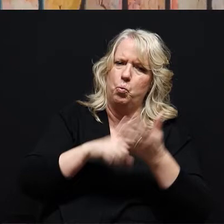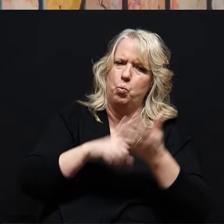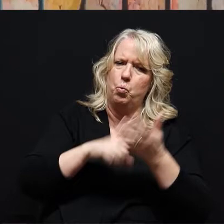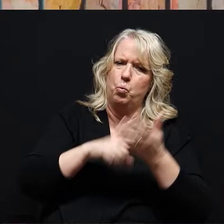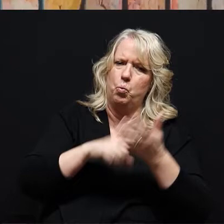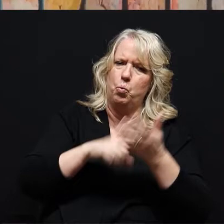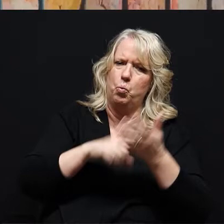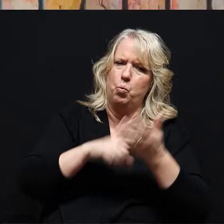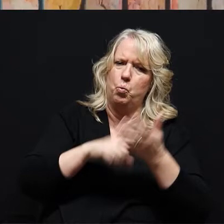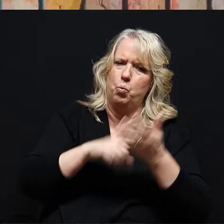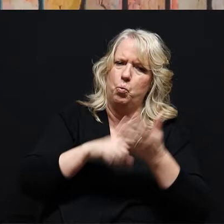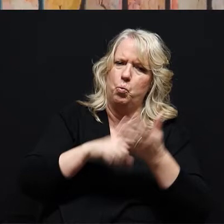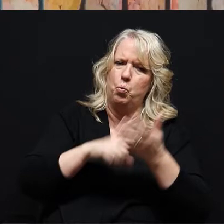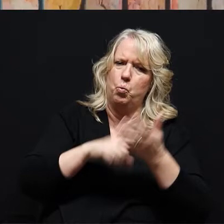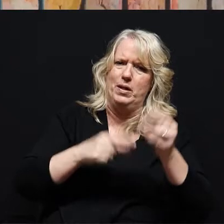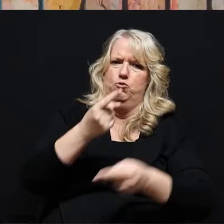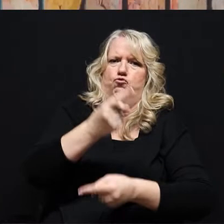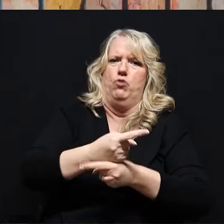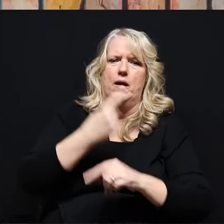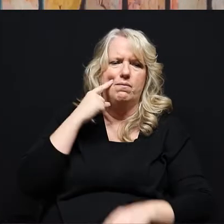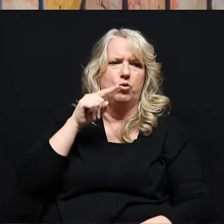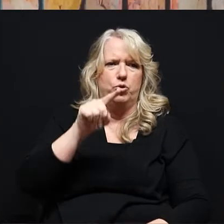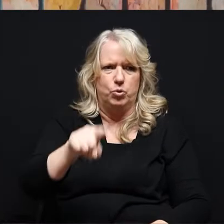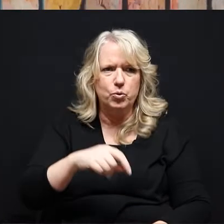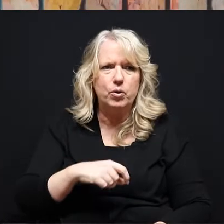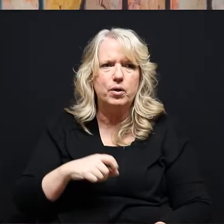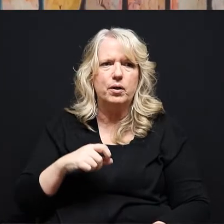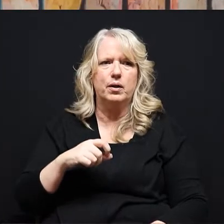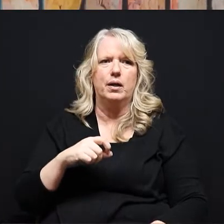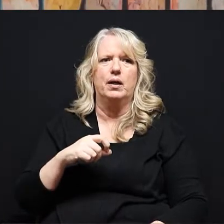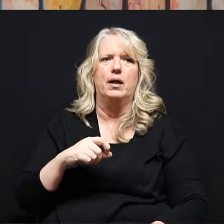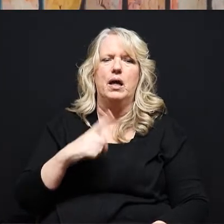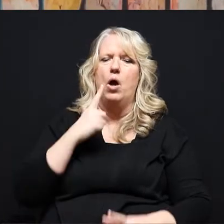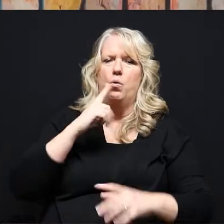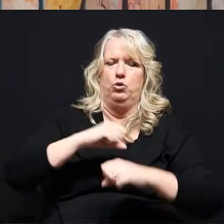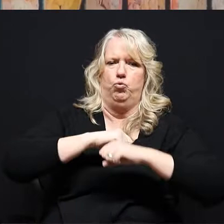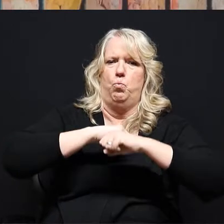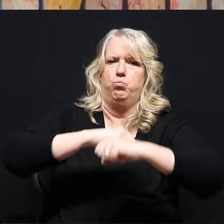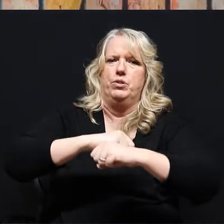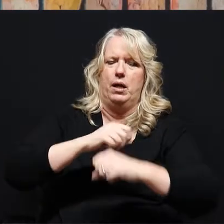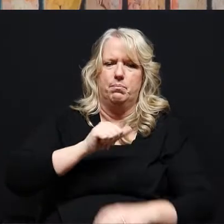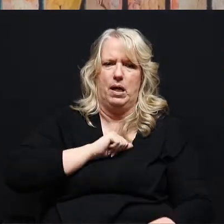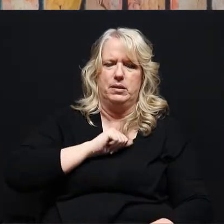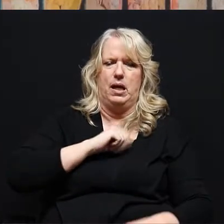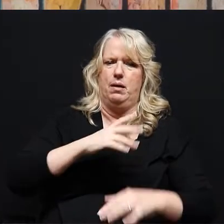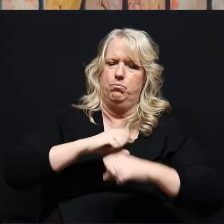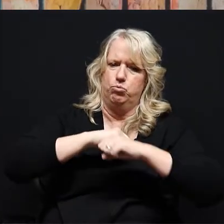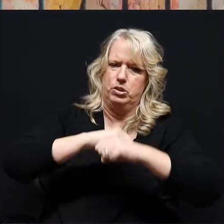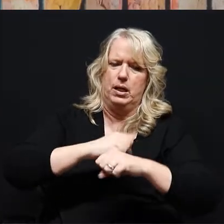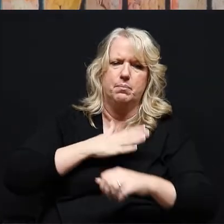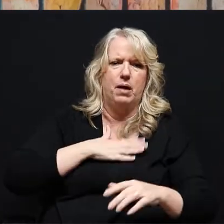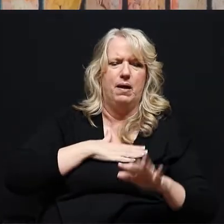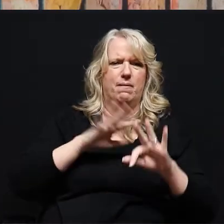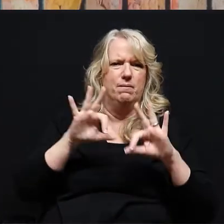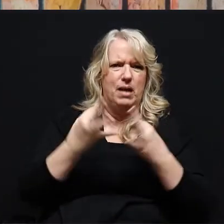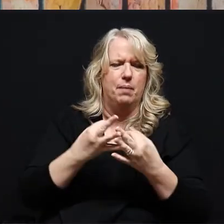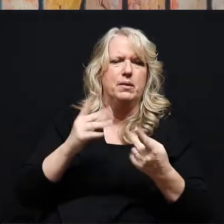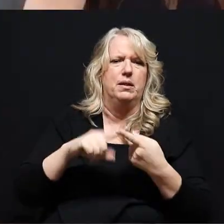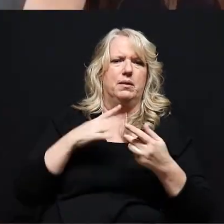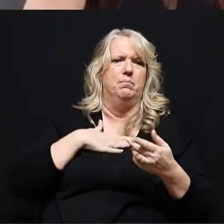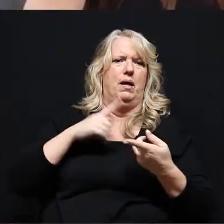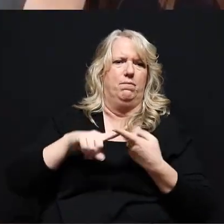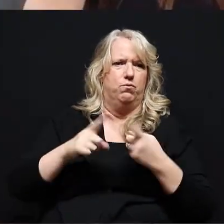She stands outside in front of the mural. To protect myself and protect my family and my friends from my state